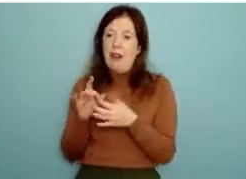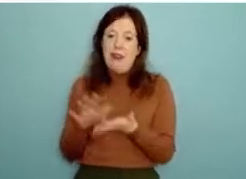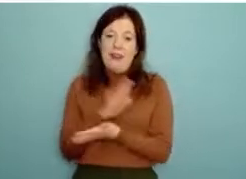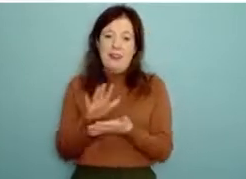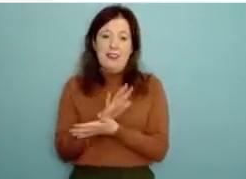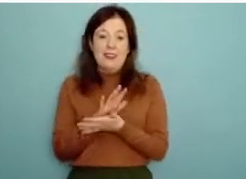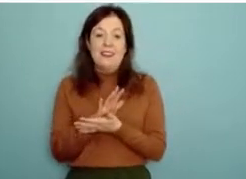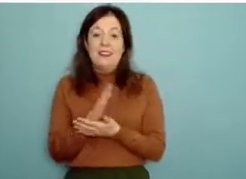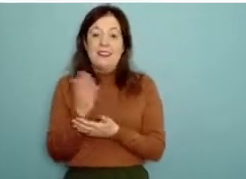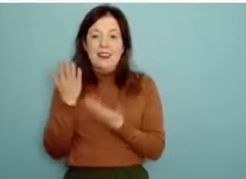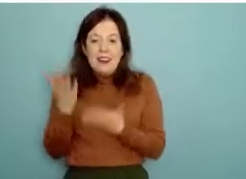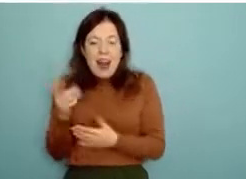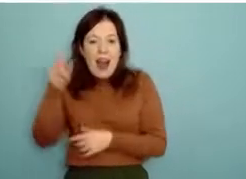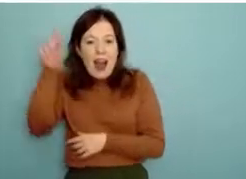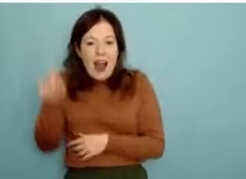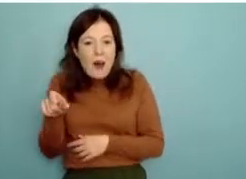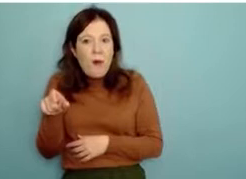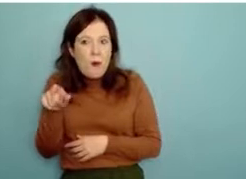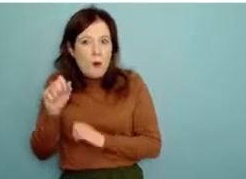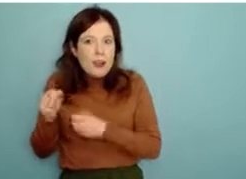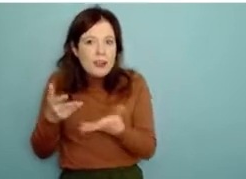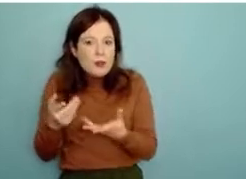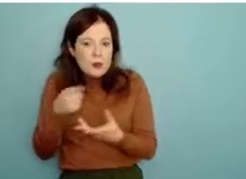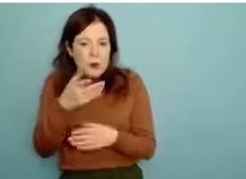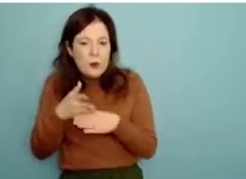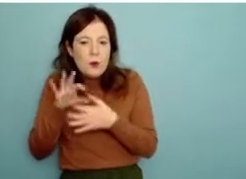introduce someone that you've worked with quite a bit, I think, David Clark.